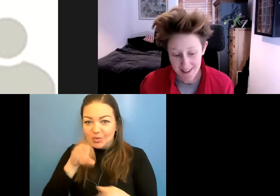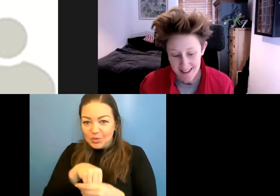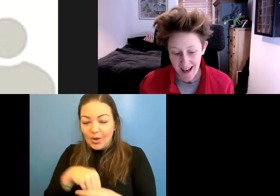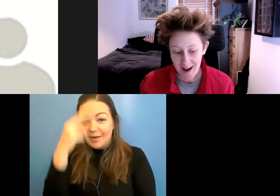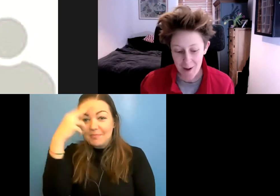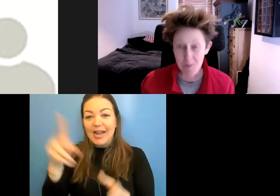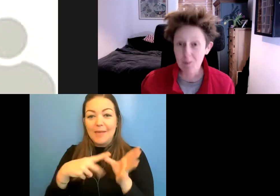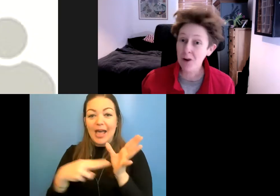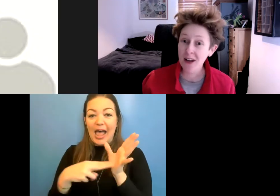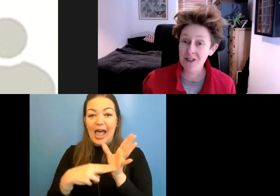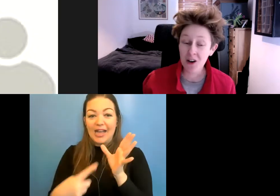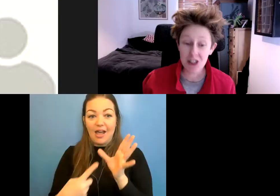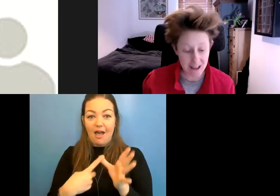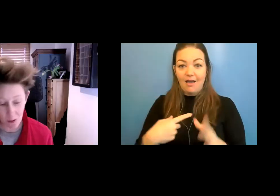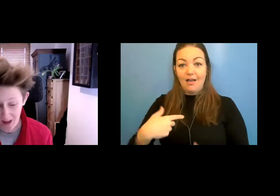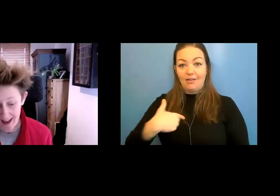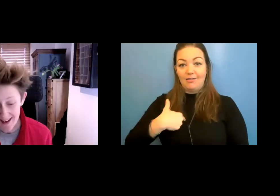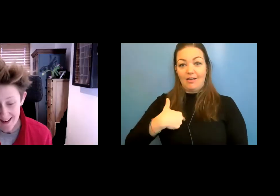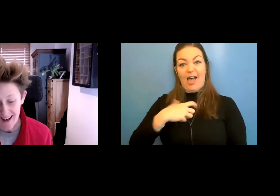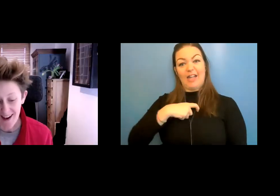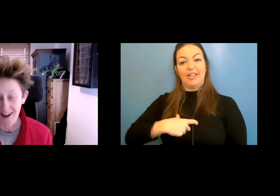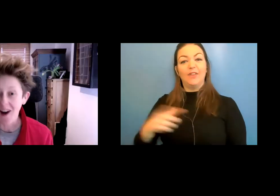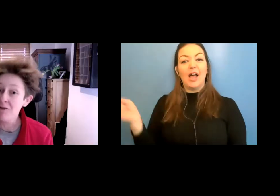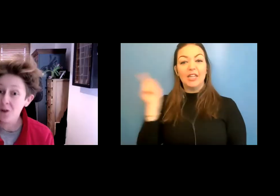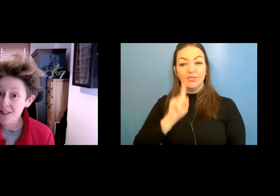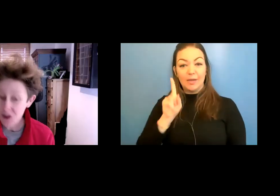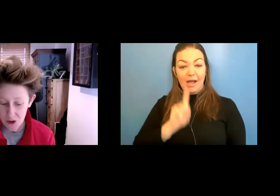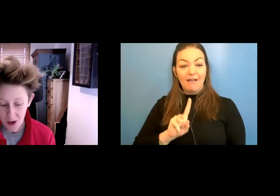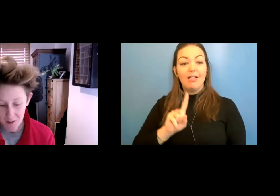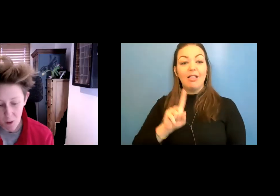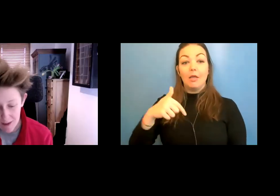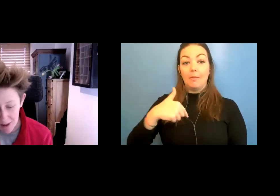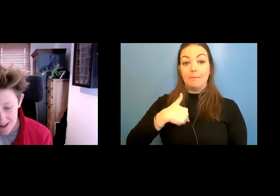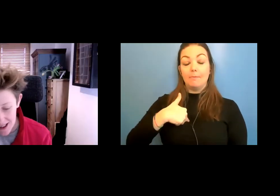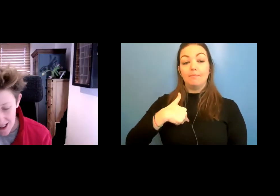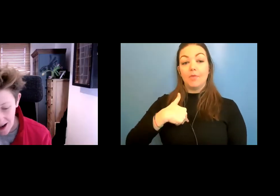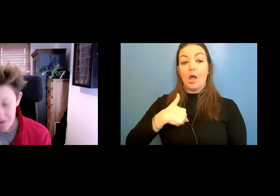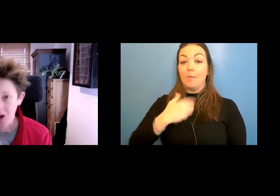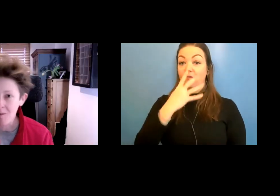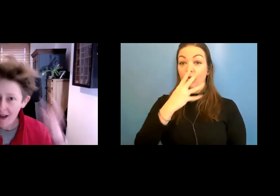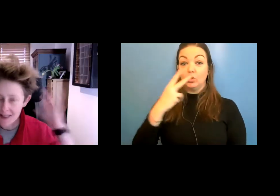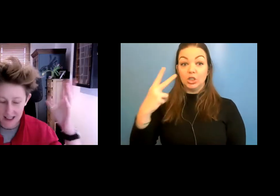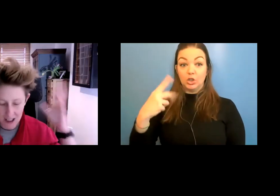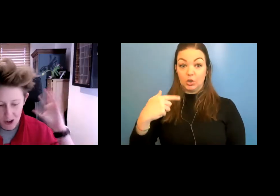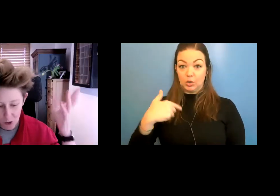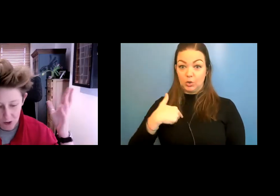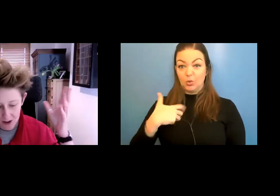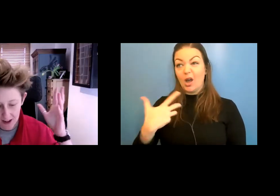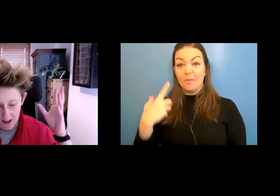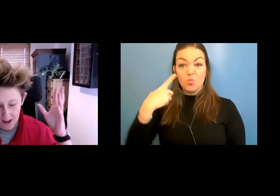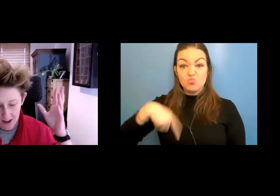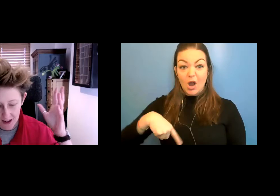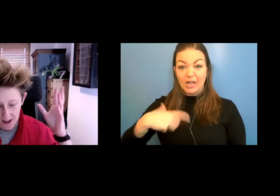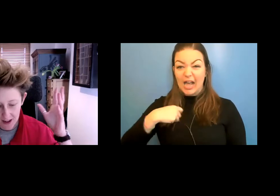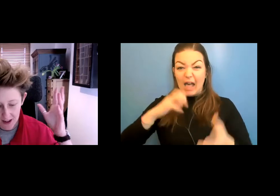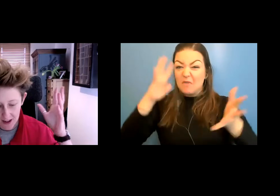Anna. My pronouns are she or they. I'm 42. I'm a white person. I've got messy, short,